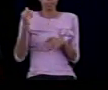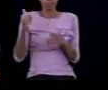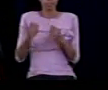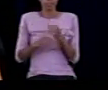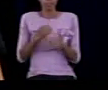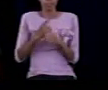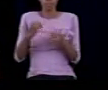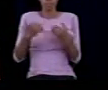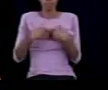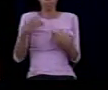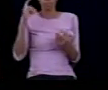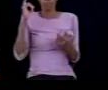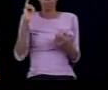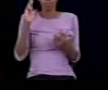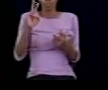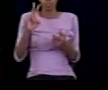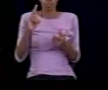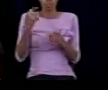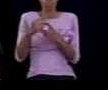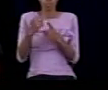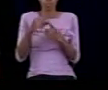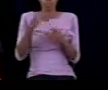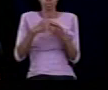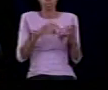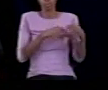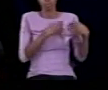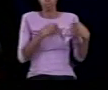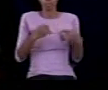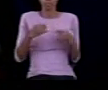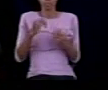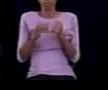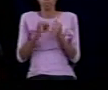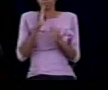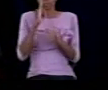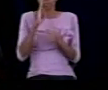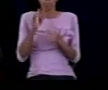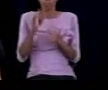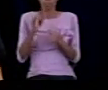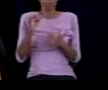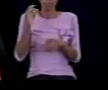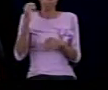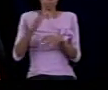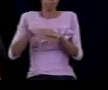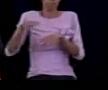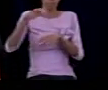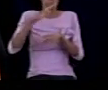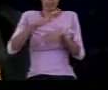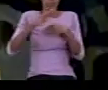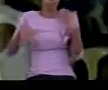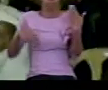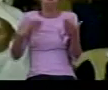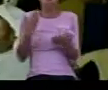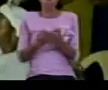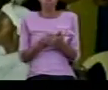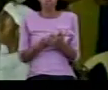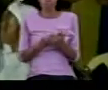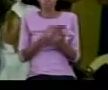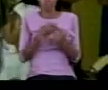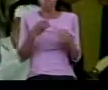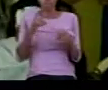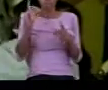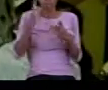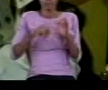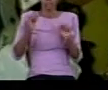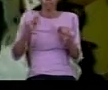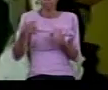mind, just the phrase, above all. And I thought, what could you say to the Lord, or what could you